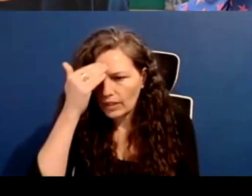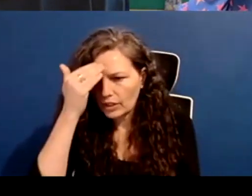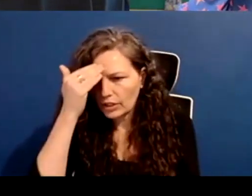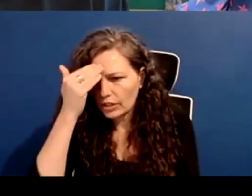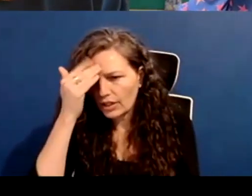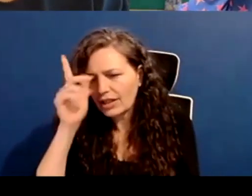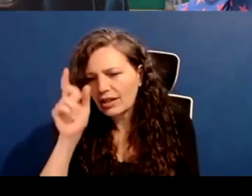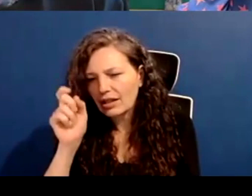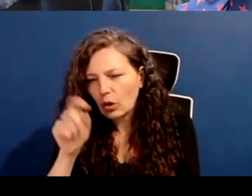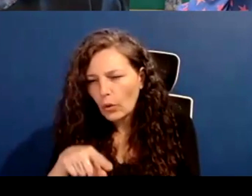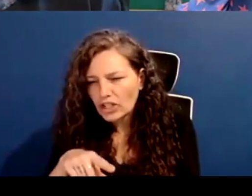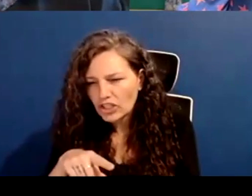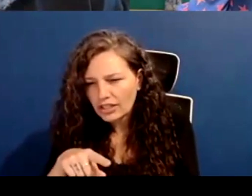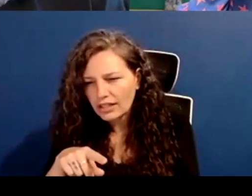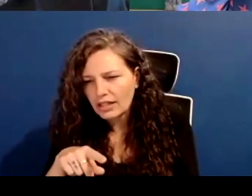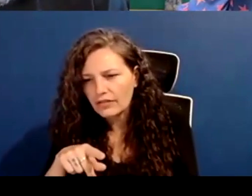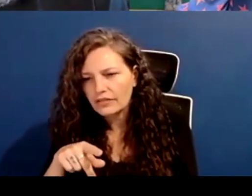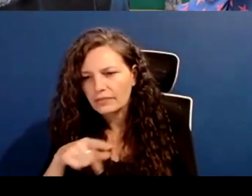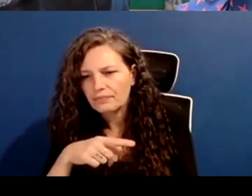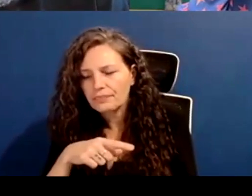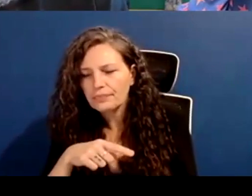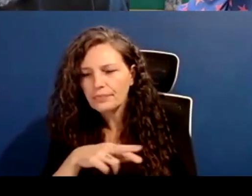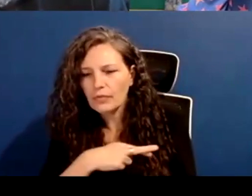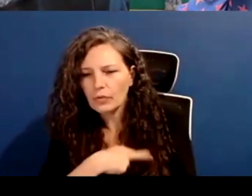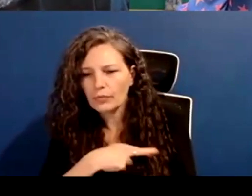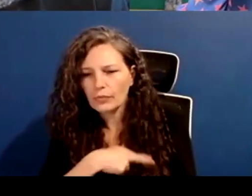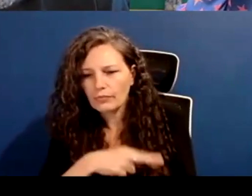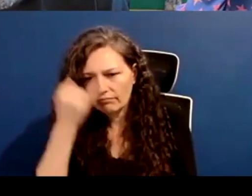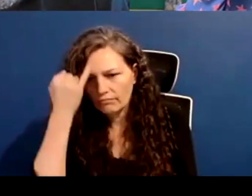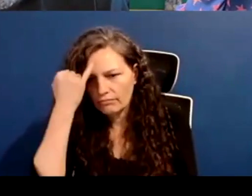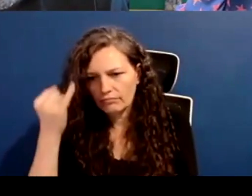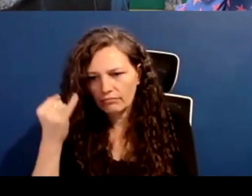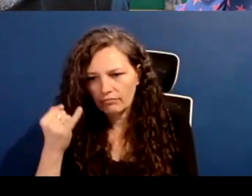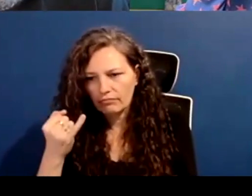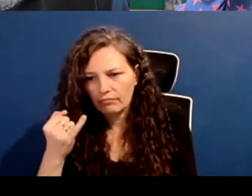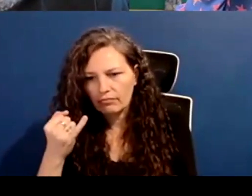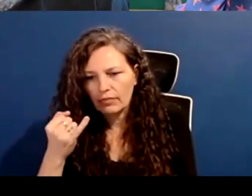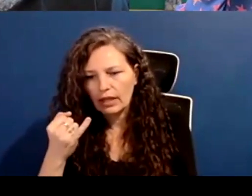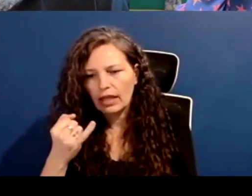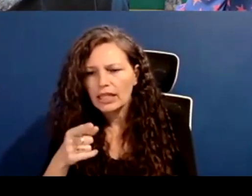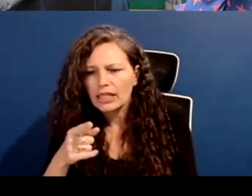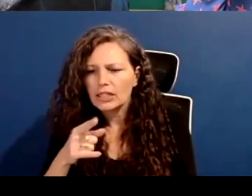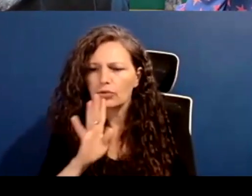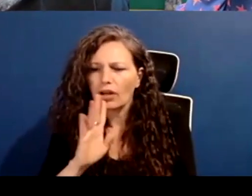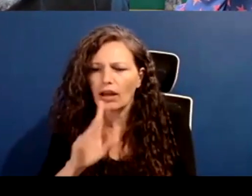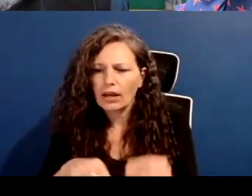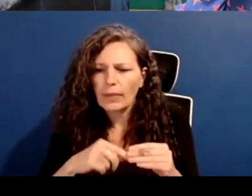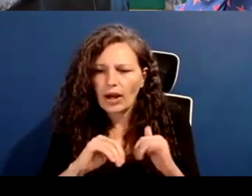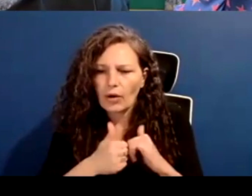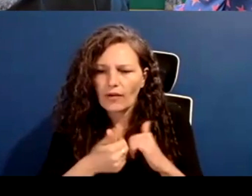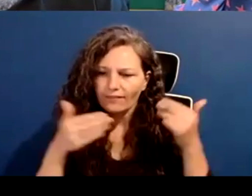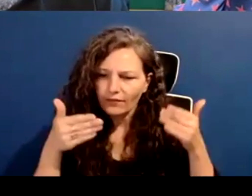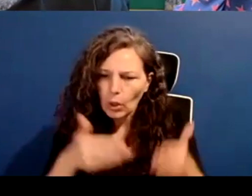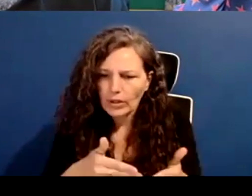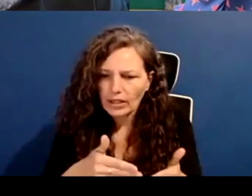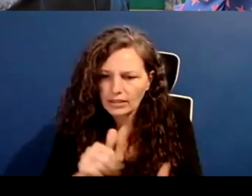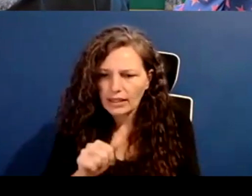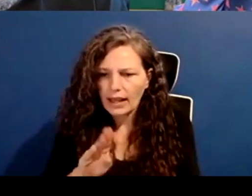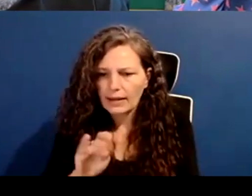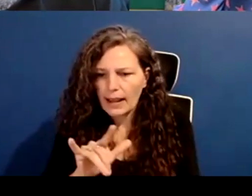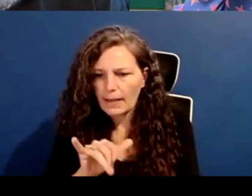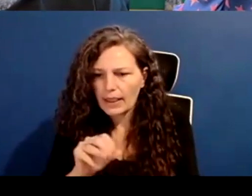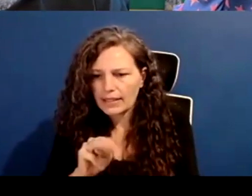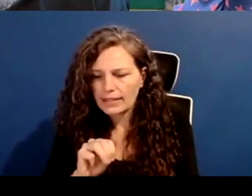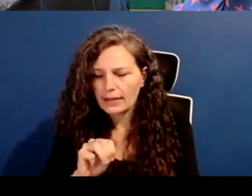Could each of you speak to the ways that focusing on ableism can lead communities into new ways of seeing